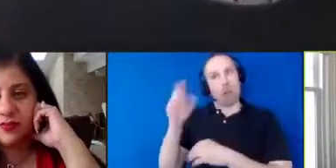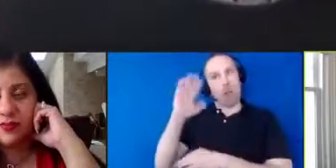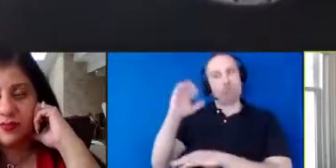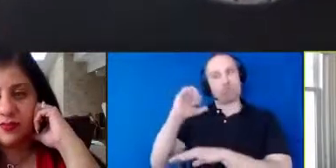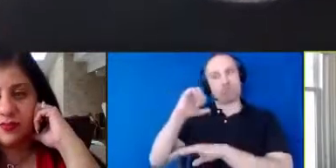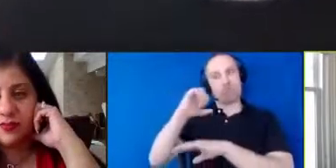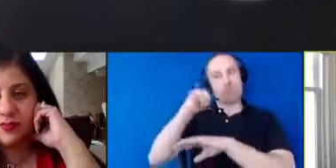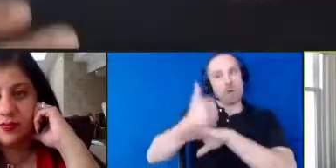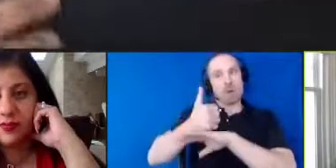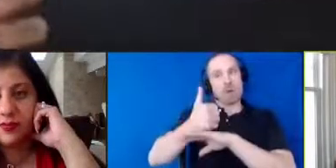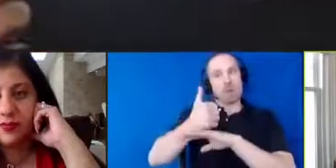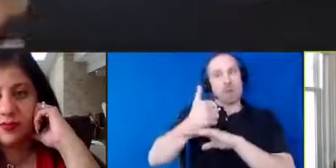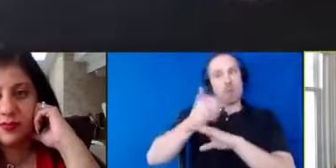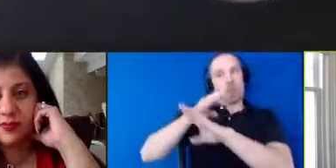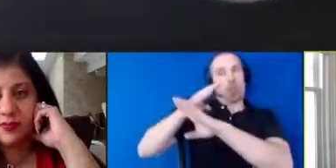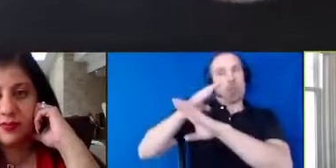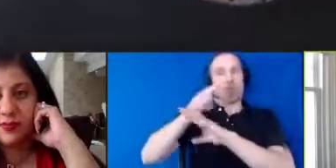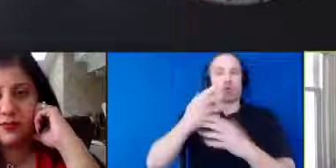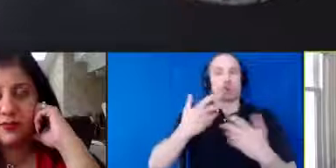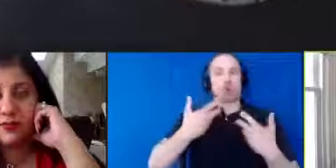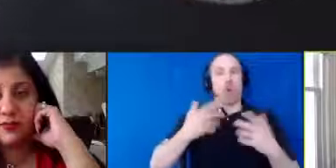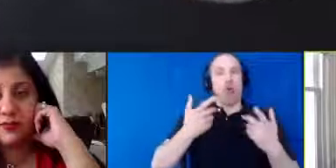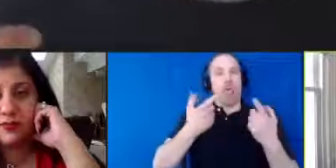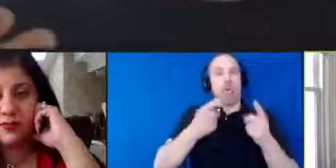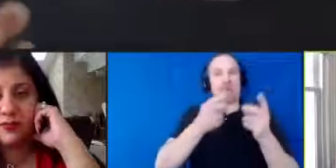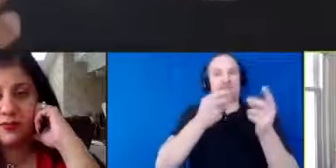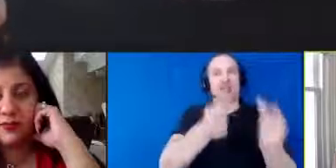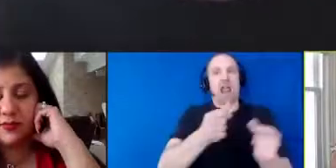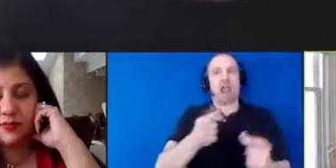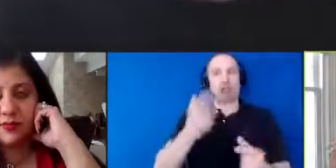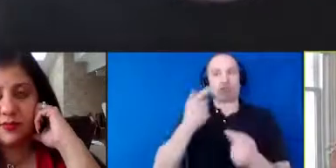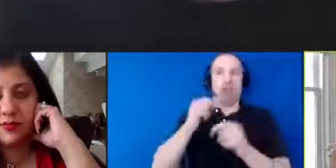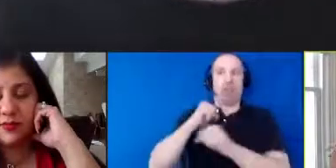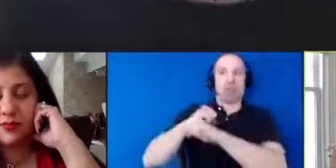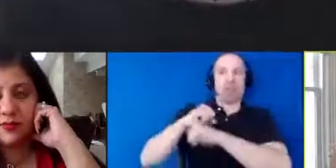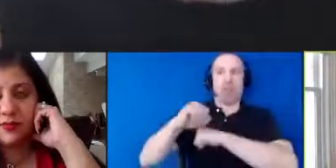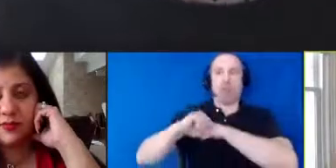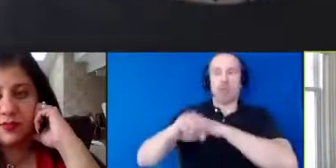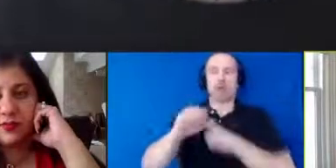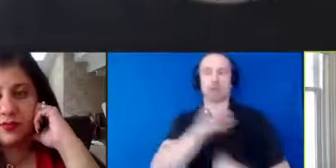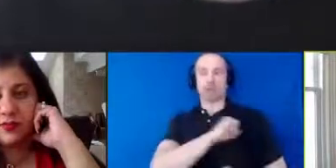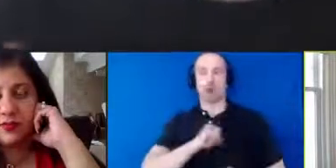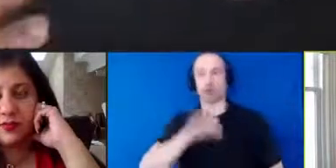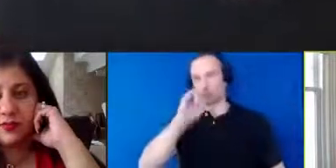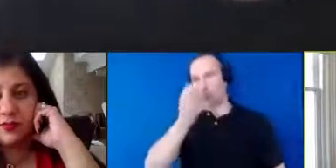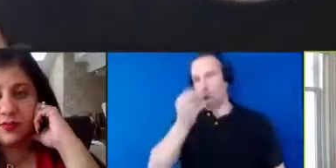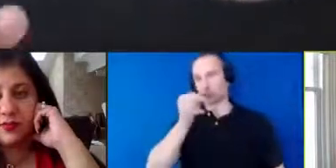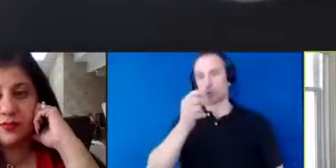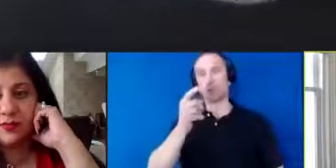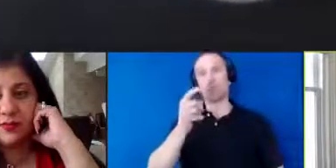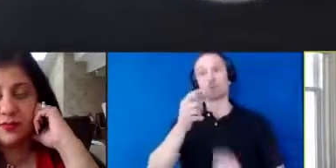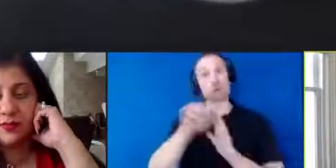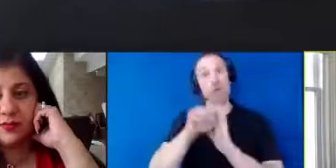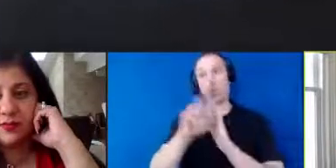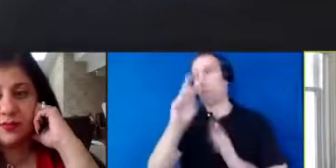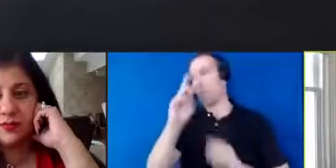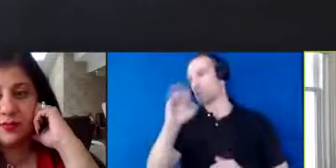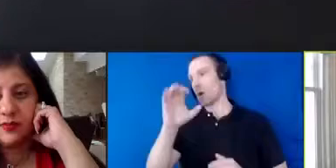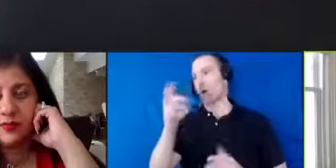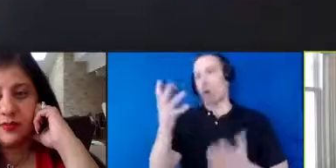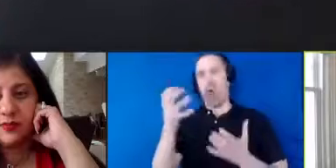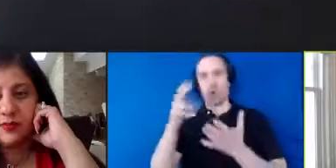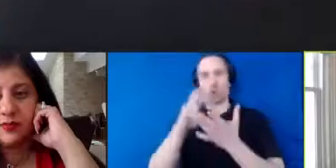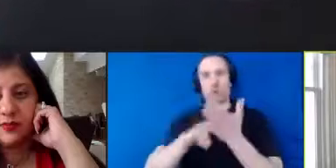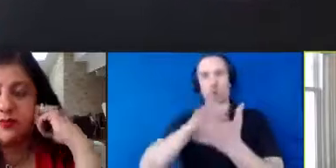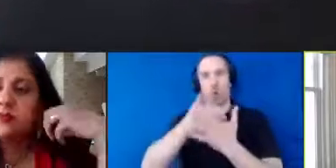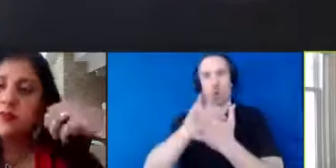it from happening fast. So one of the things they will do is Senator Johnson from Wisconsin wants them to read the entire